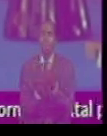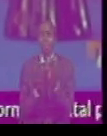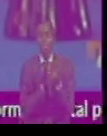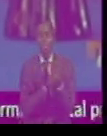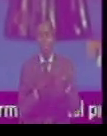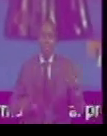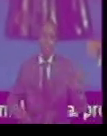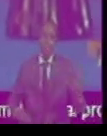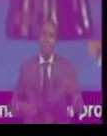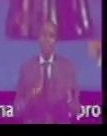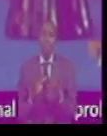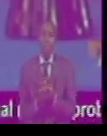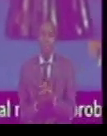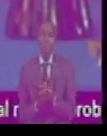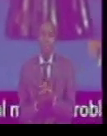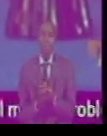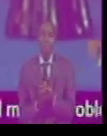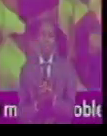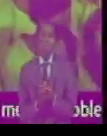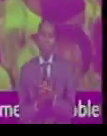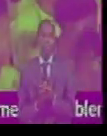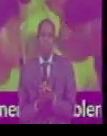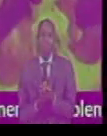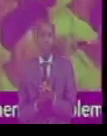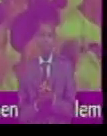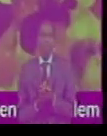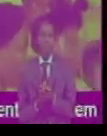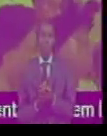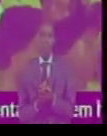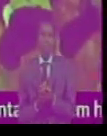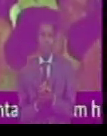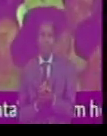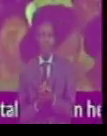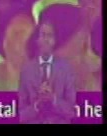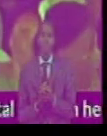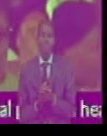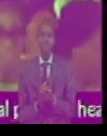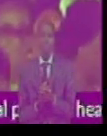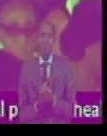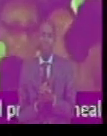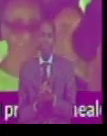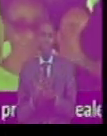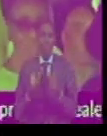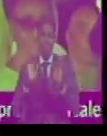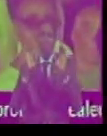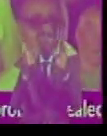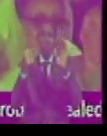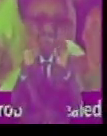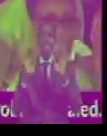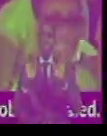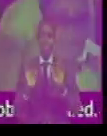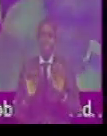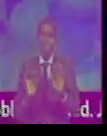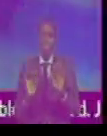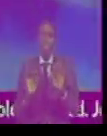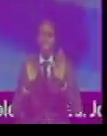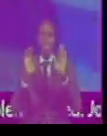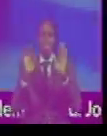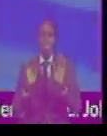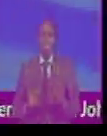Lord delivered me. Praise the Lord! Hallelujah. Praise the Lord. Amen. Sister, praise. Can you match?